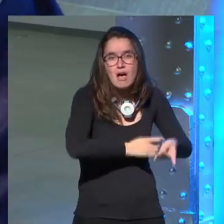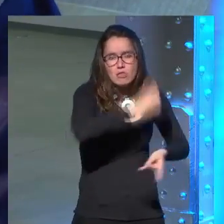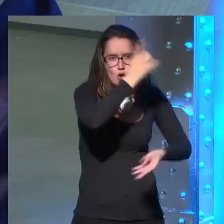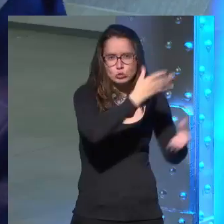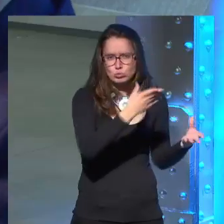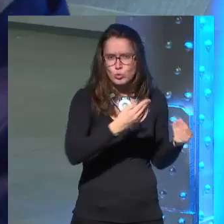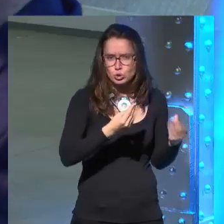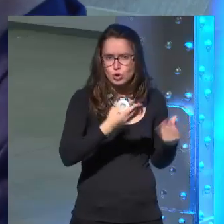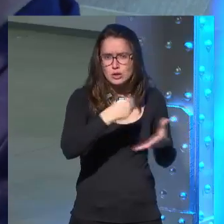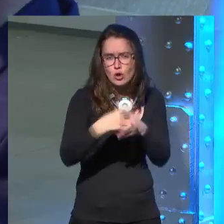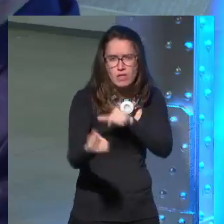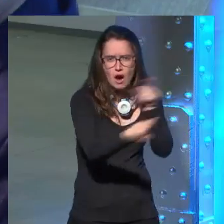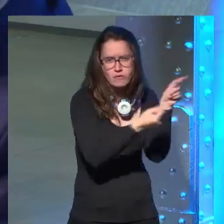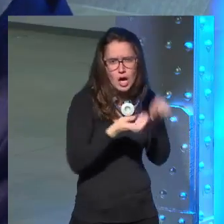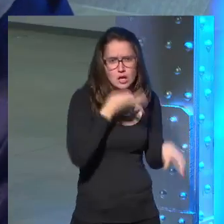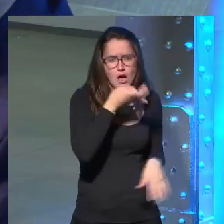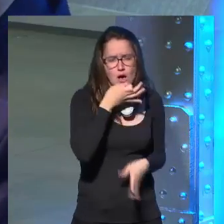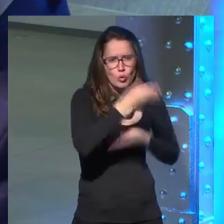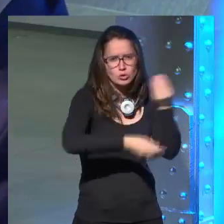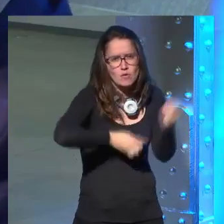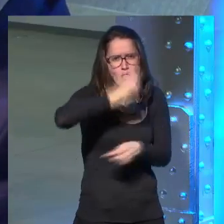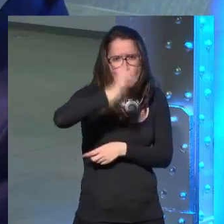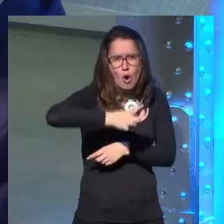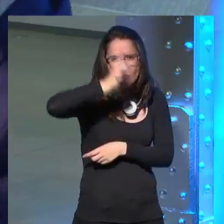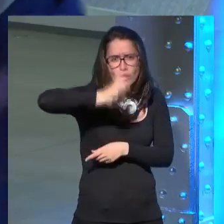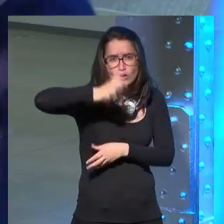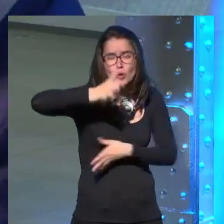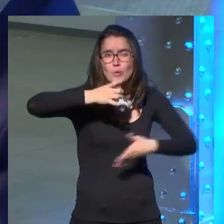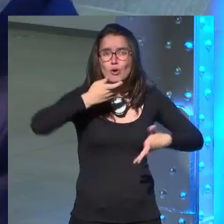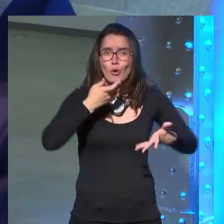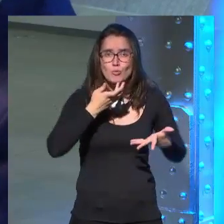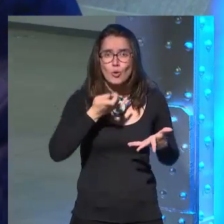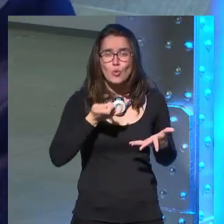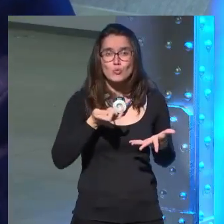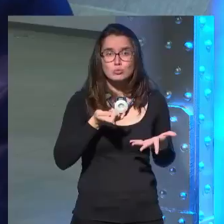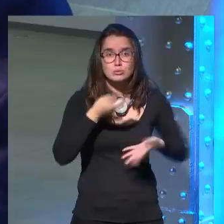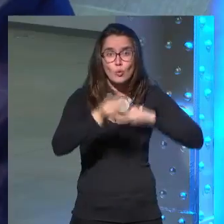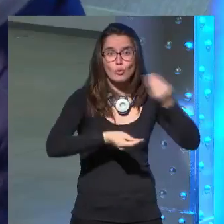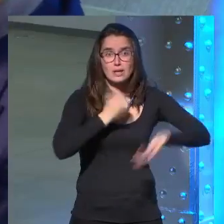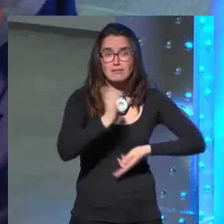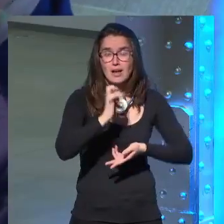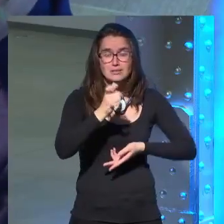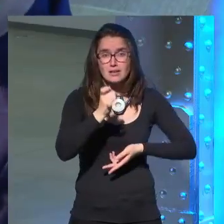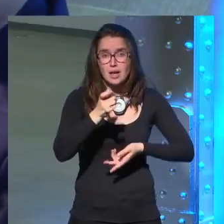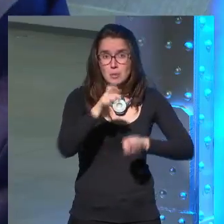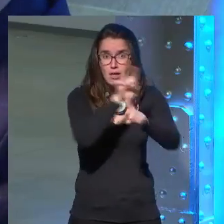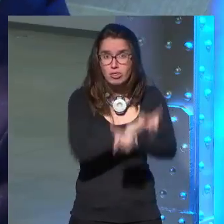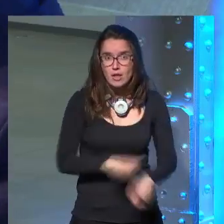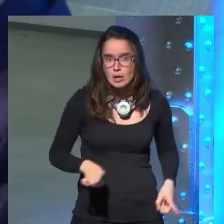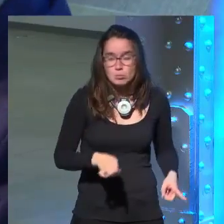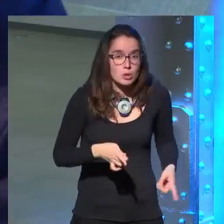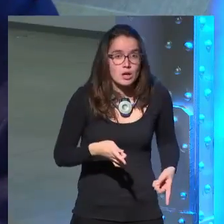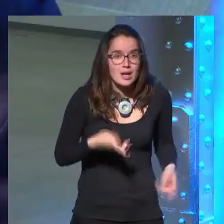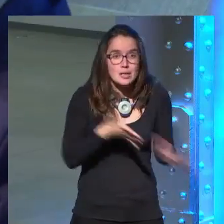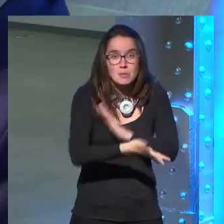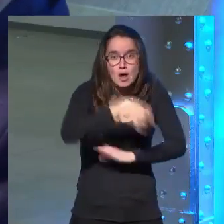his discussion, but I think God was a placeholder for the fact that he didn't know why there was something rather than nothing. So